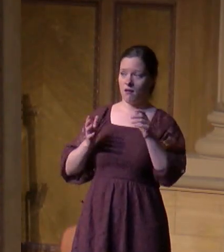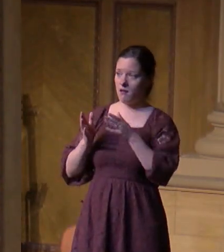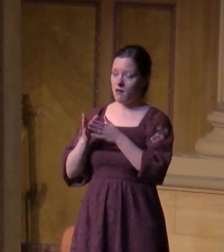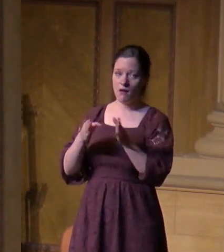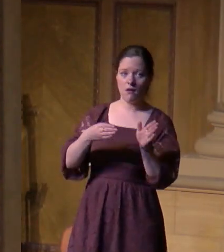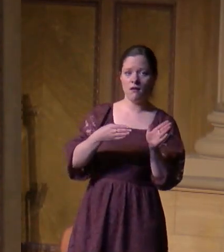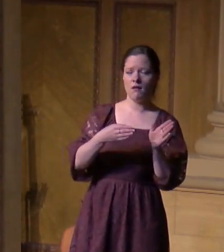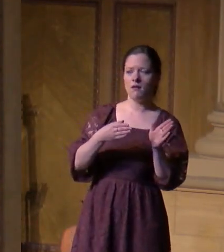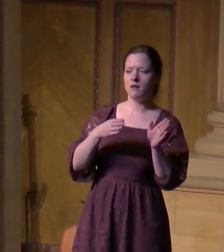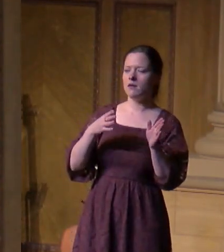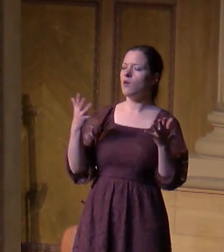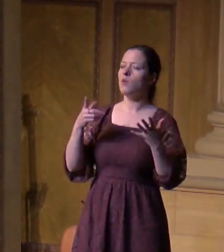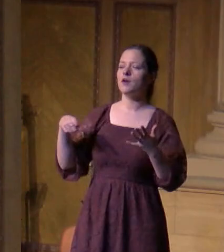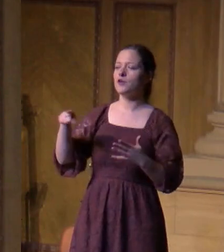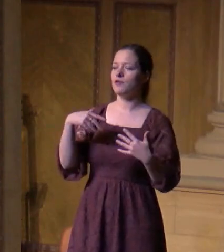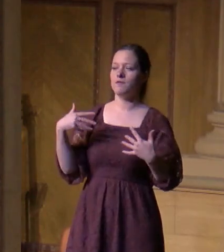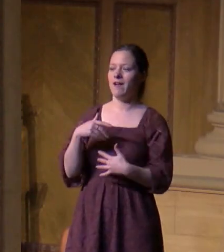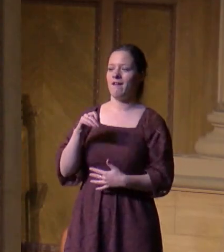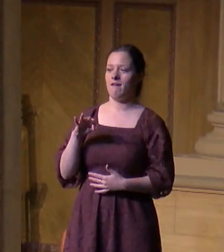so what are you afraid of